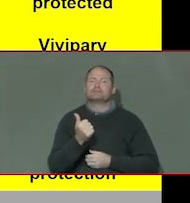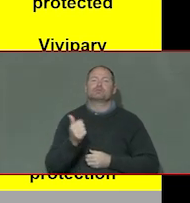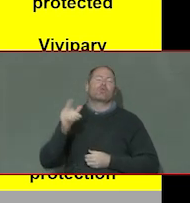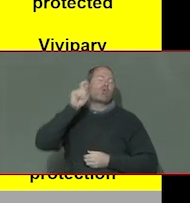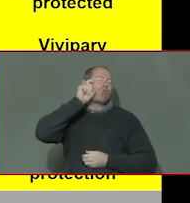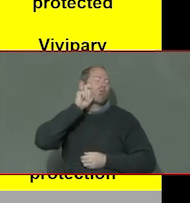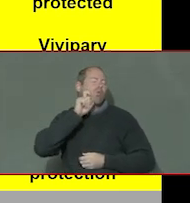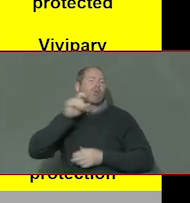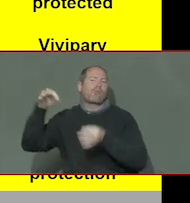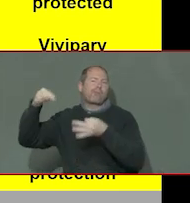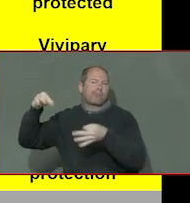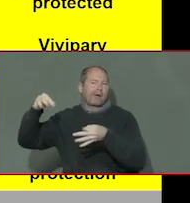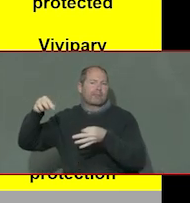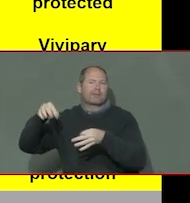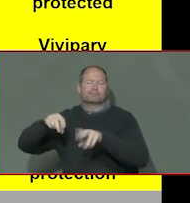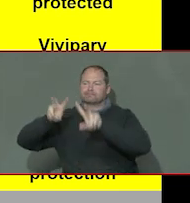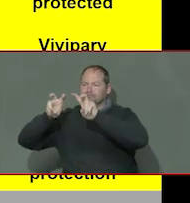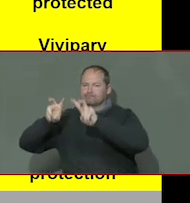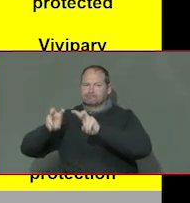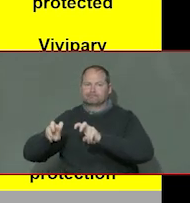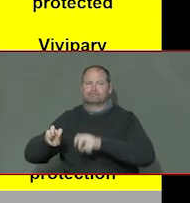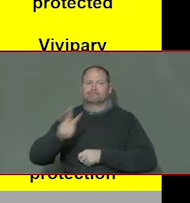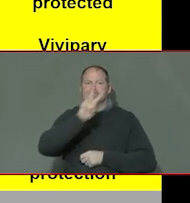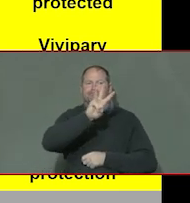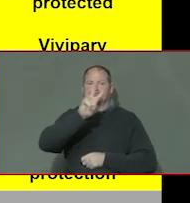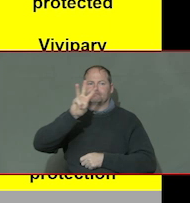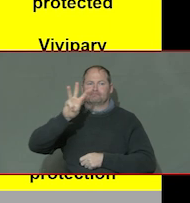is a very nice website,